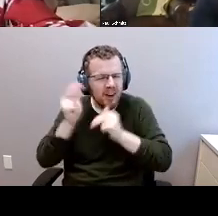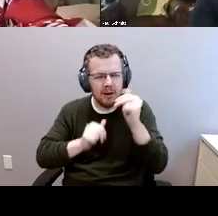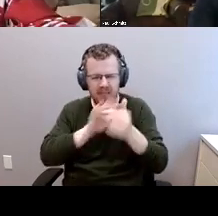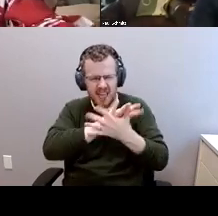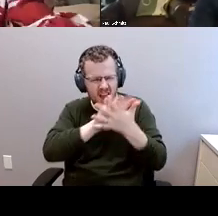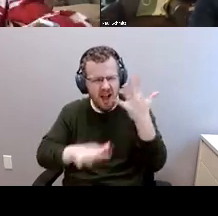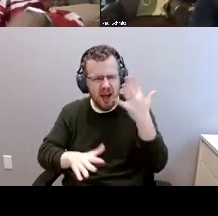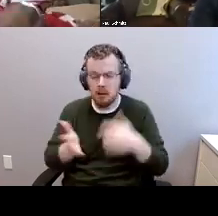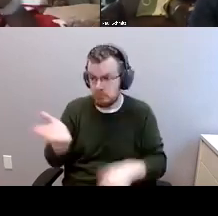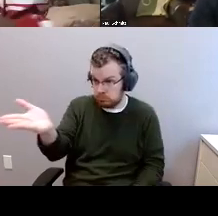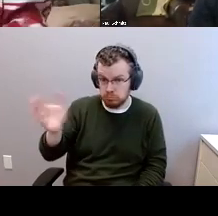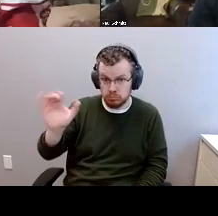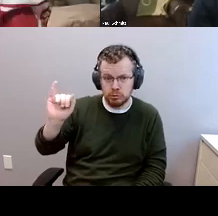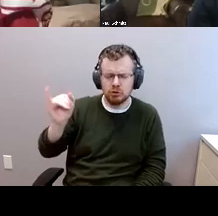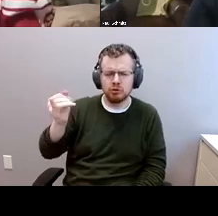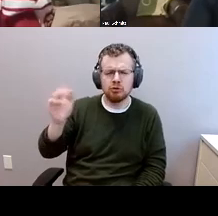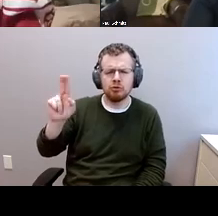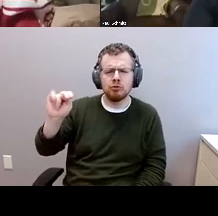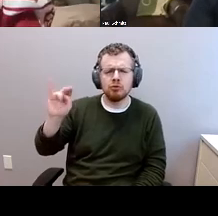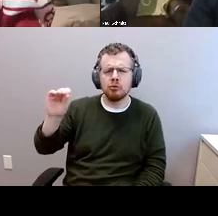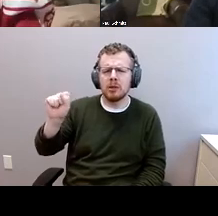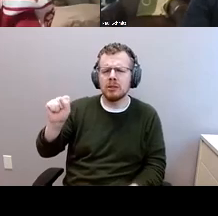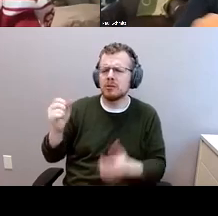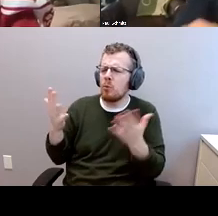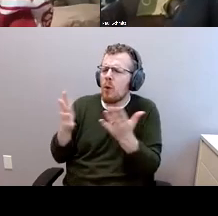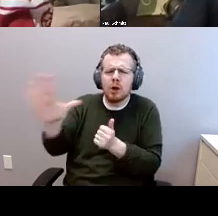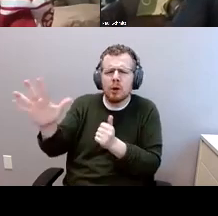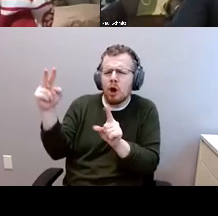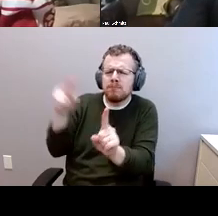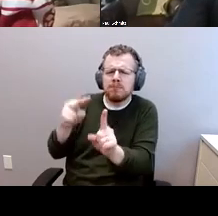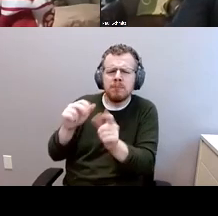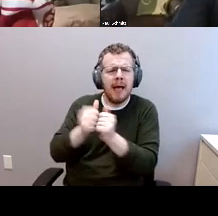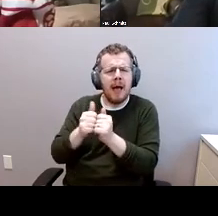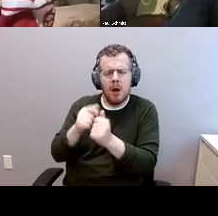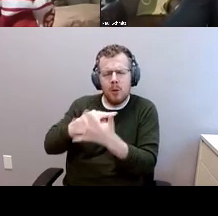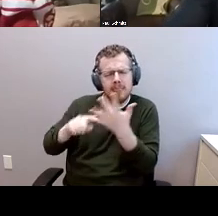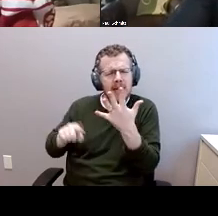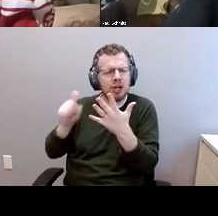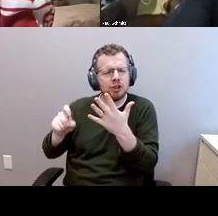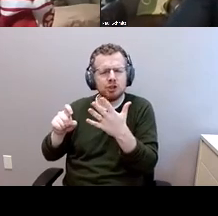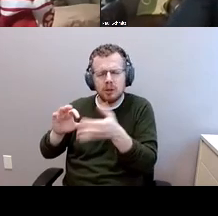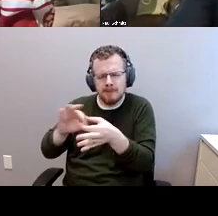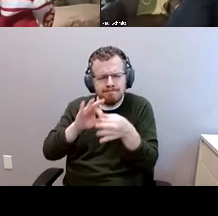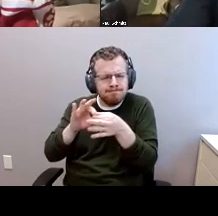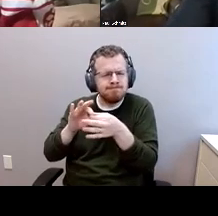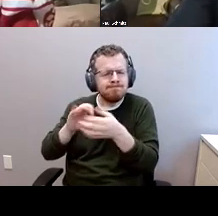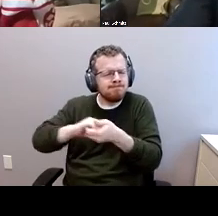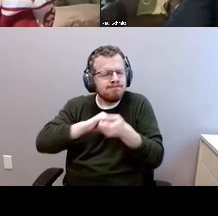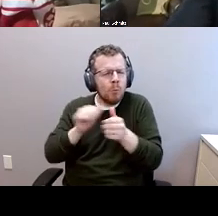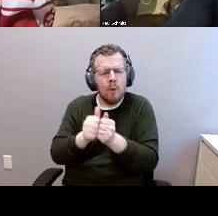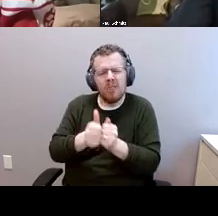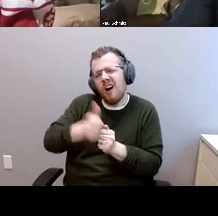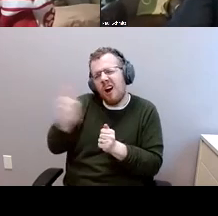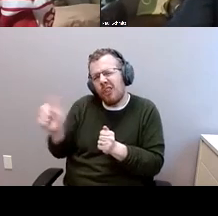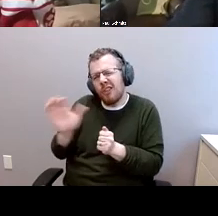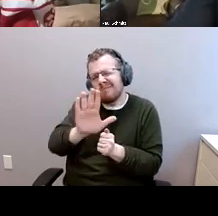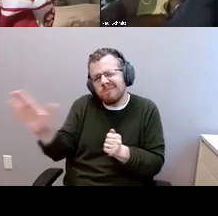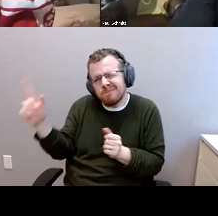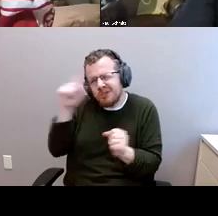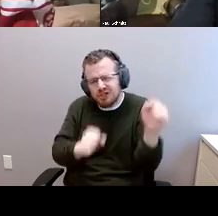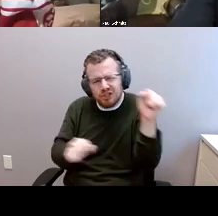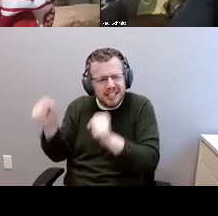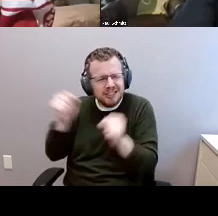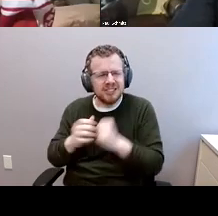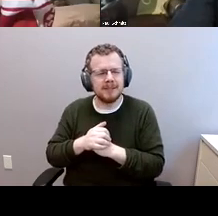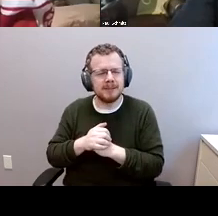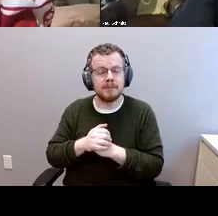Junius, I'd love to get your perspective on how these efforts should coordinate and collaborate with other strategies in their place.